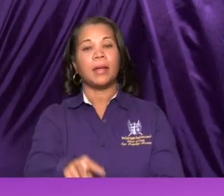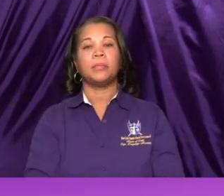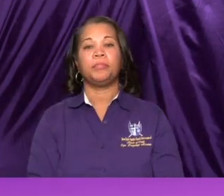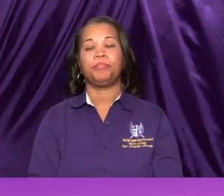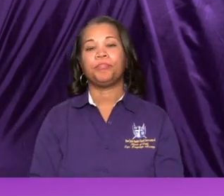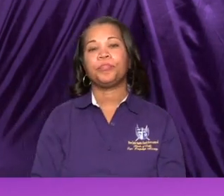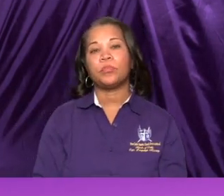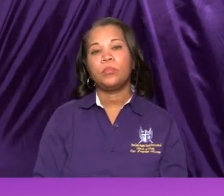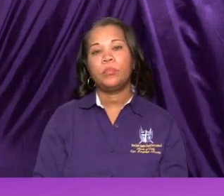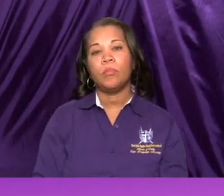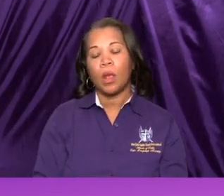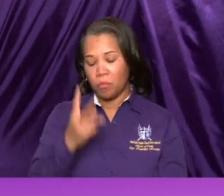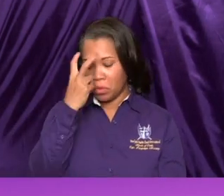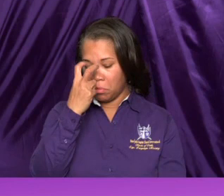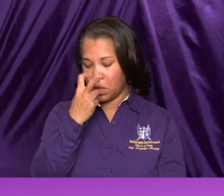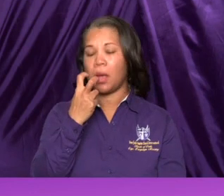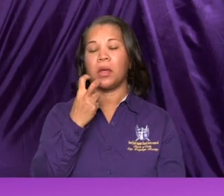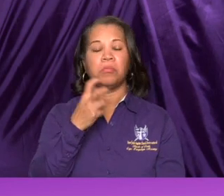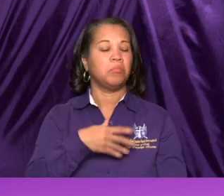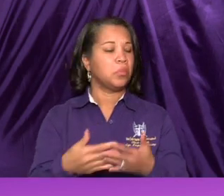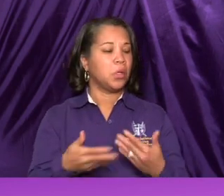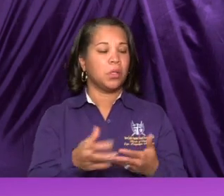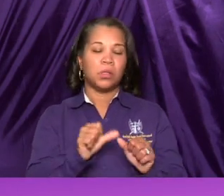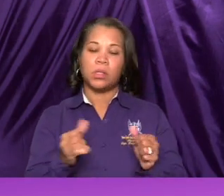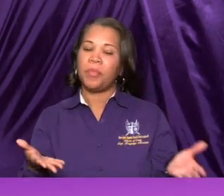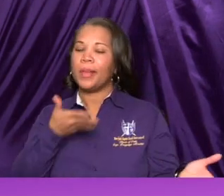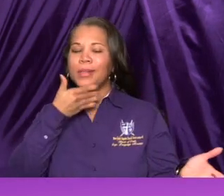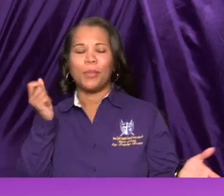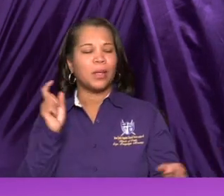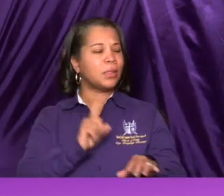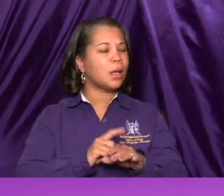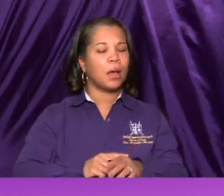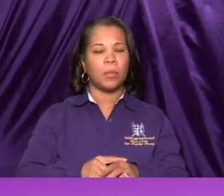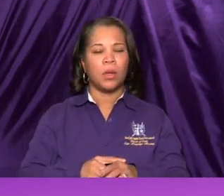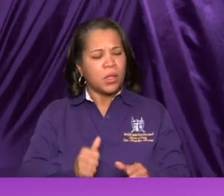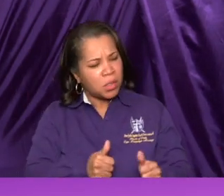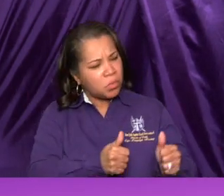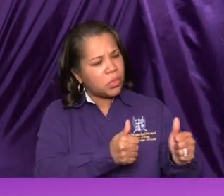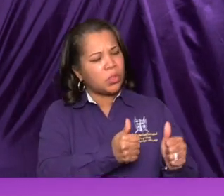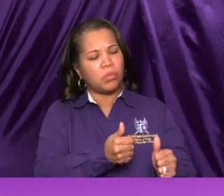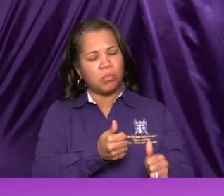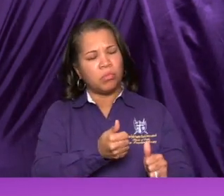Even when we are blind to something, that is the best time to pursue God.